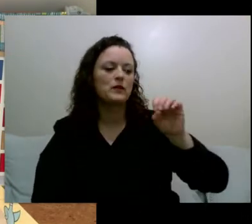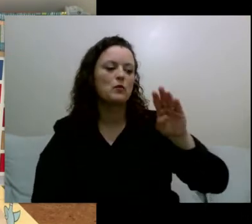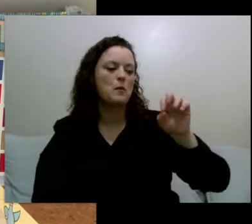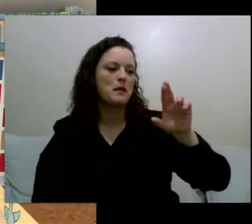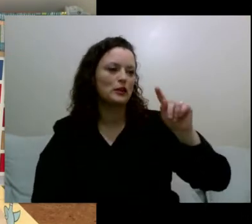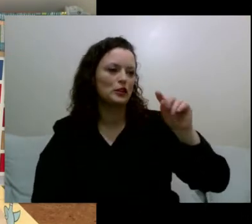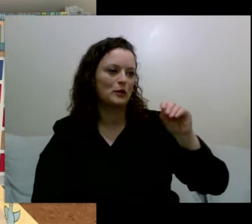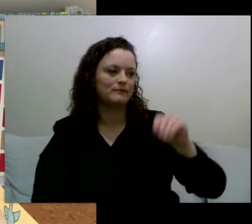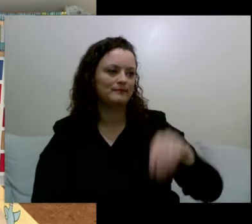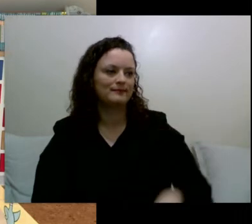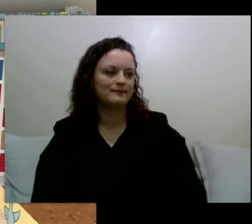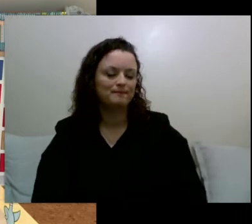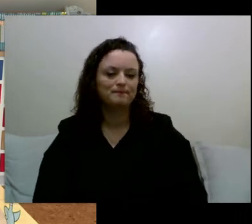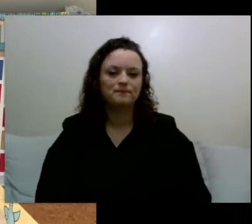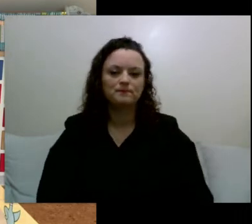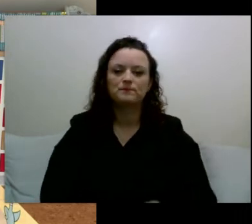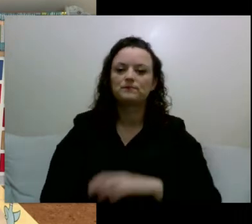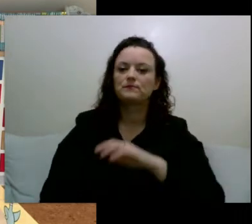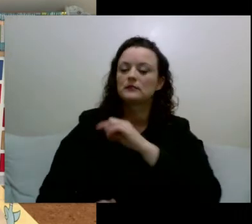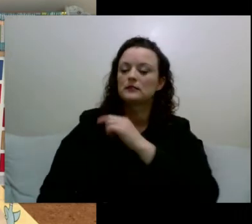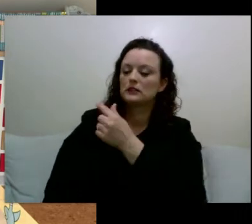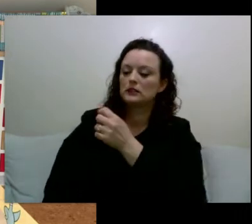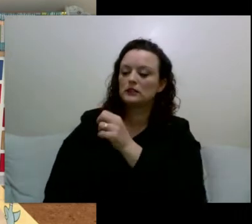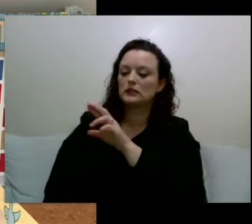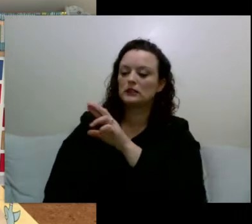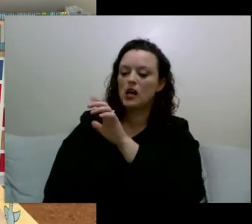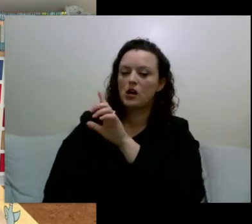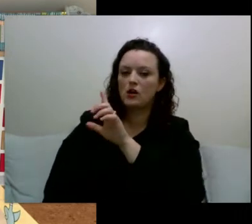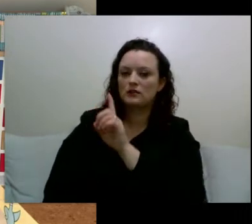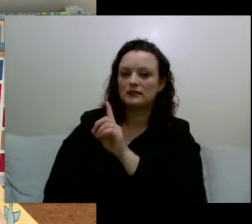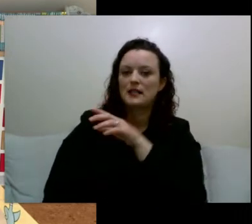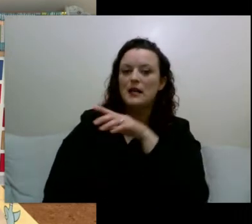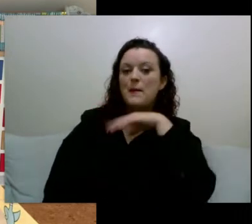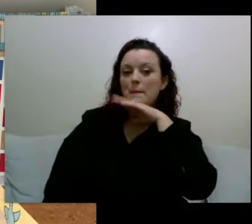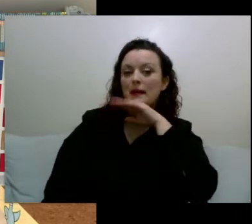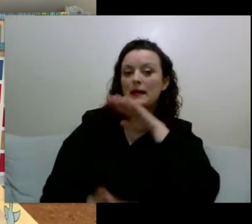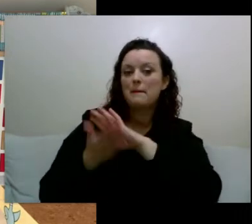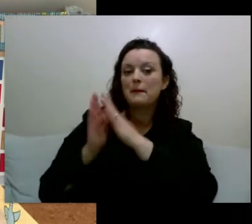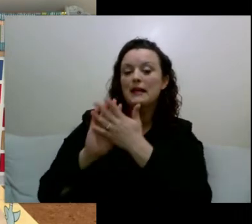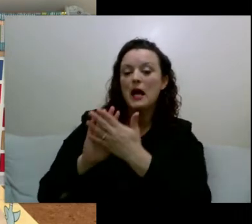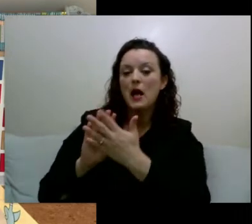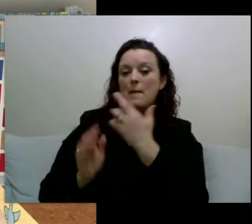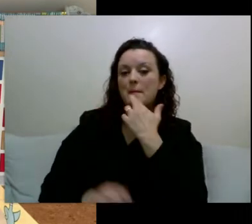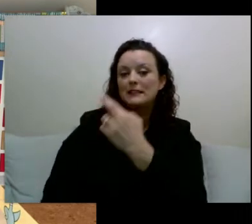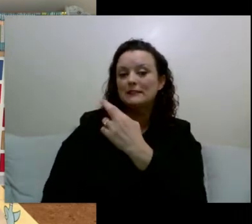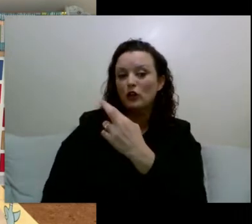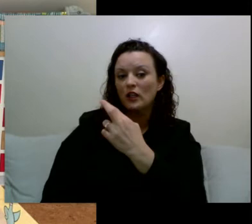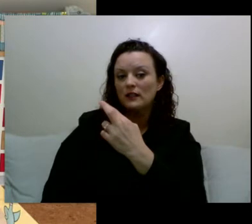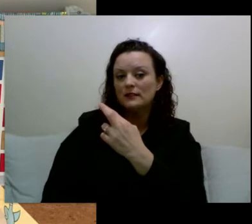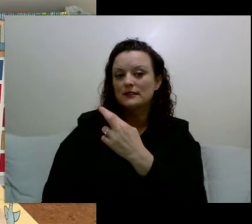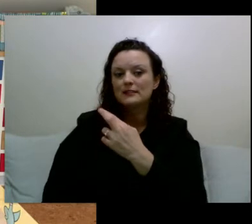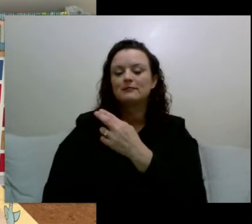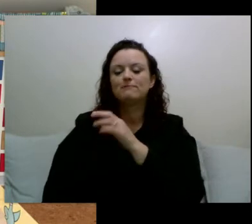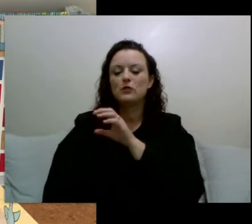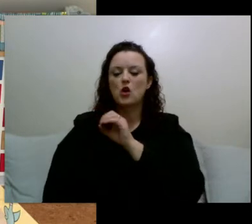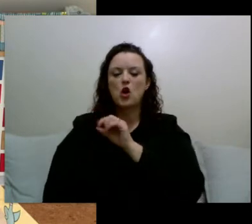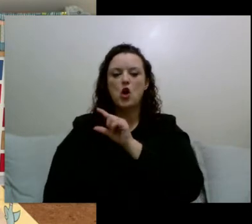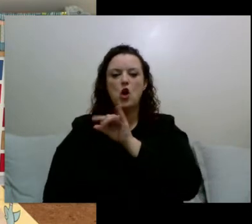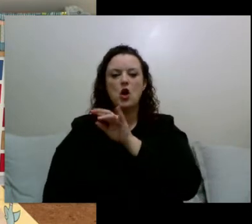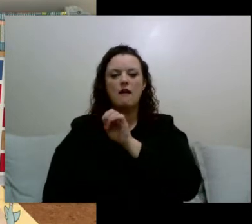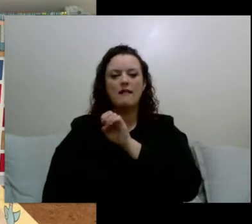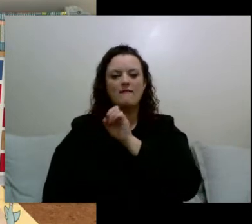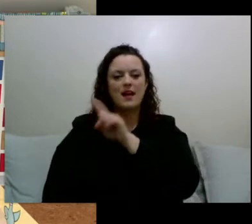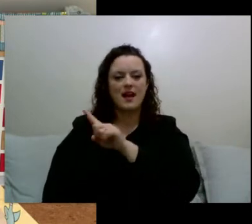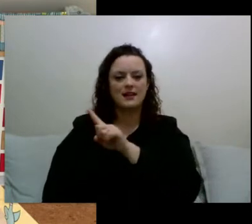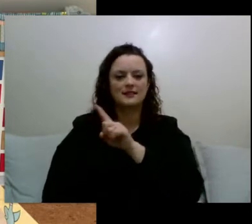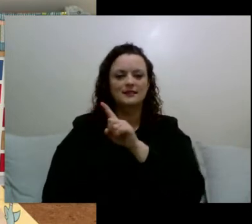How did Gerald and Piggy become best friends? Asks Olive, who's a 6-year-old in California. How did Gerald and Piggy